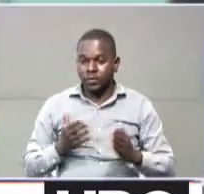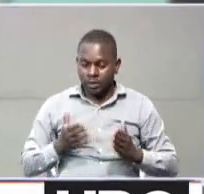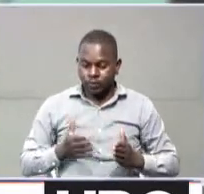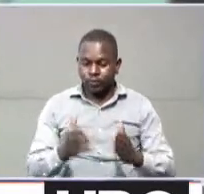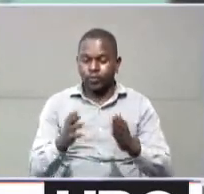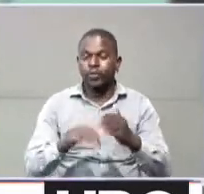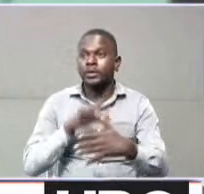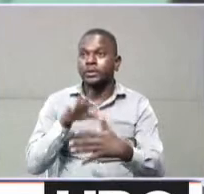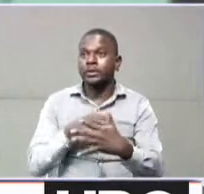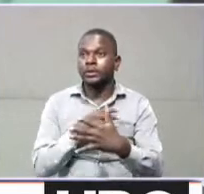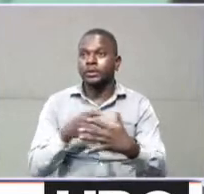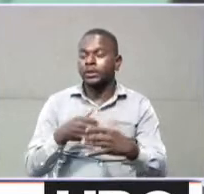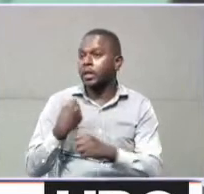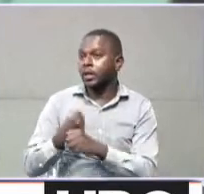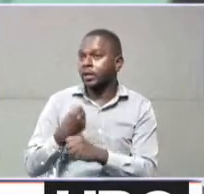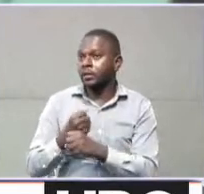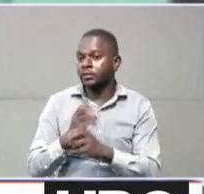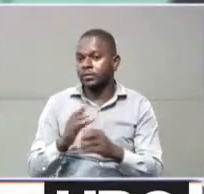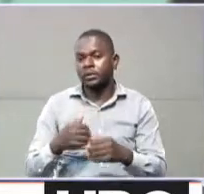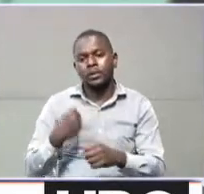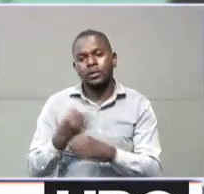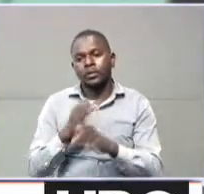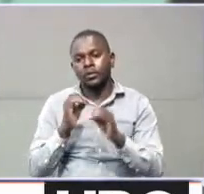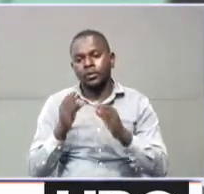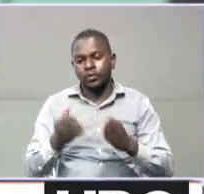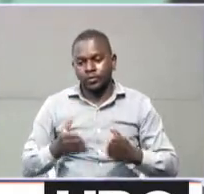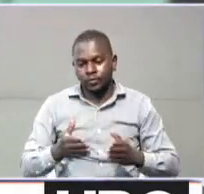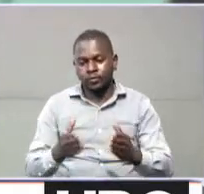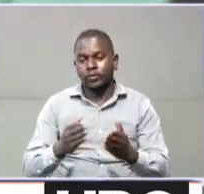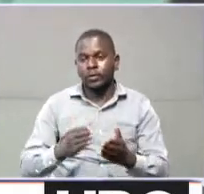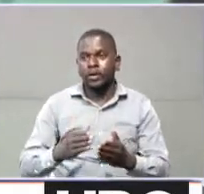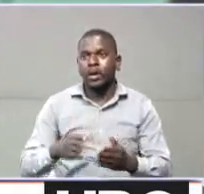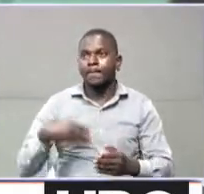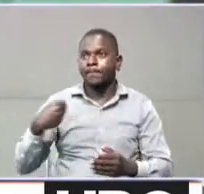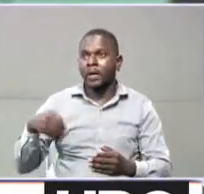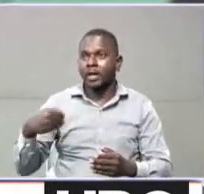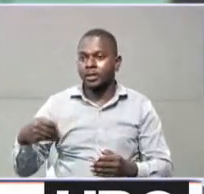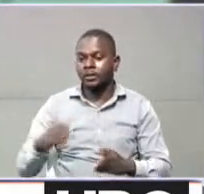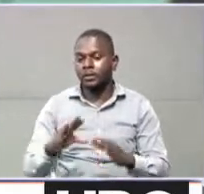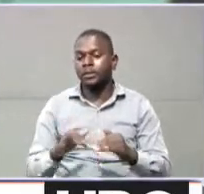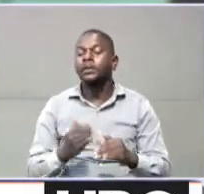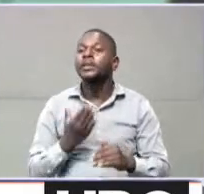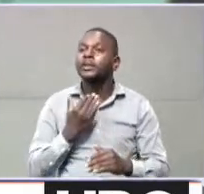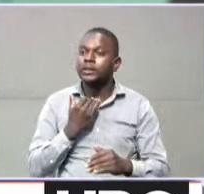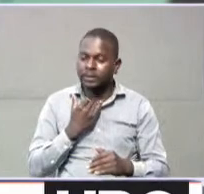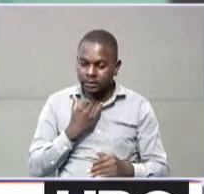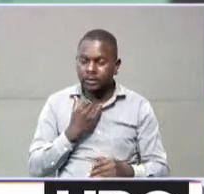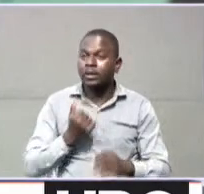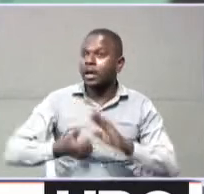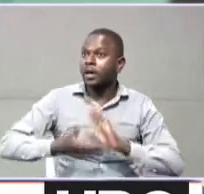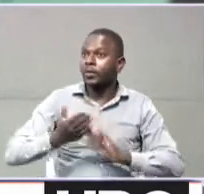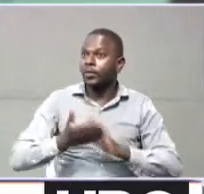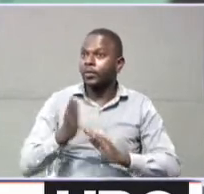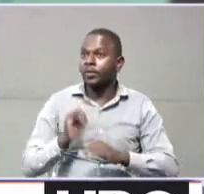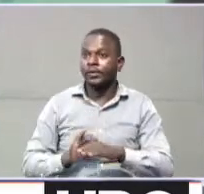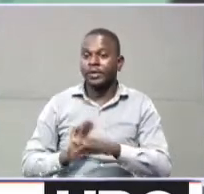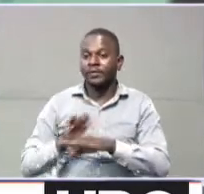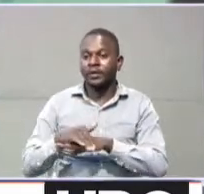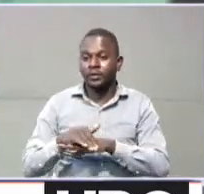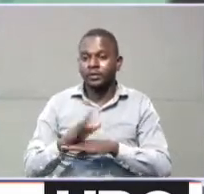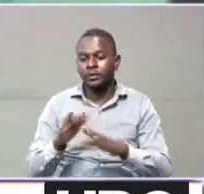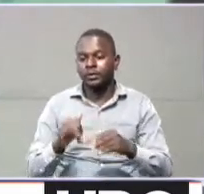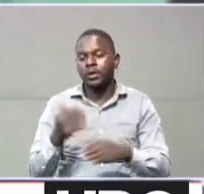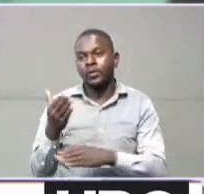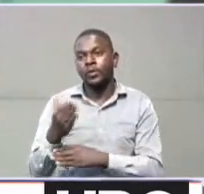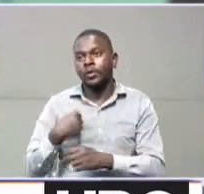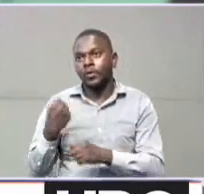networks due to dysfunctional road maintenance equipment and the need for the urgent intervention the